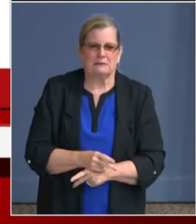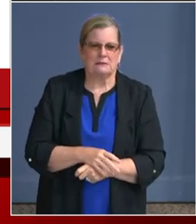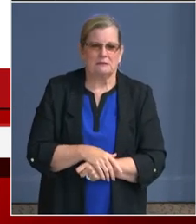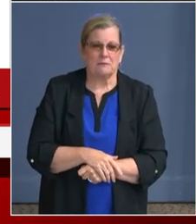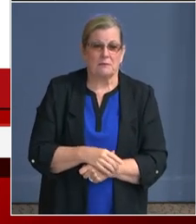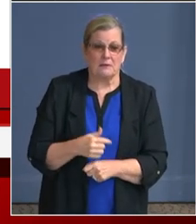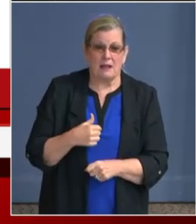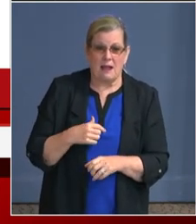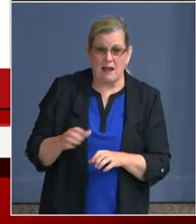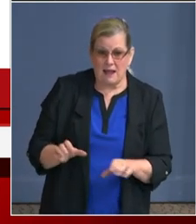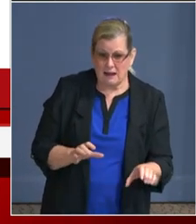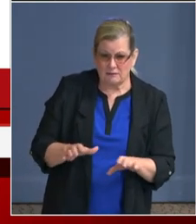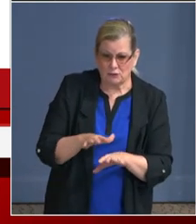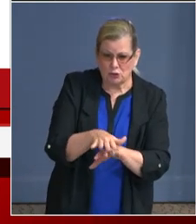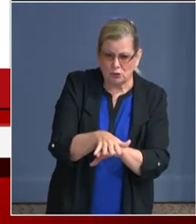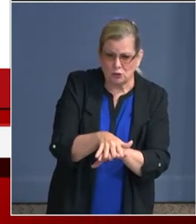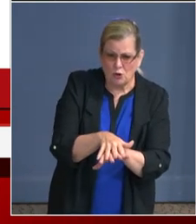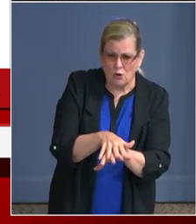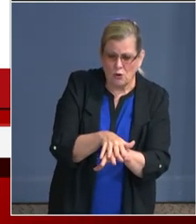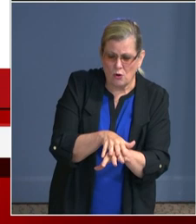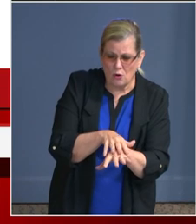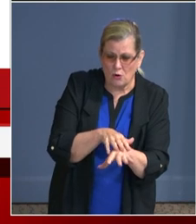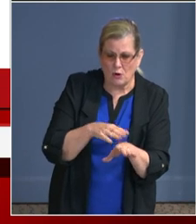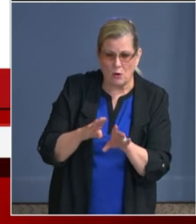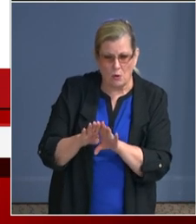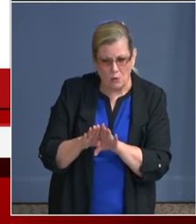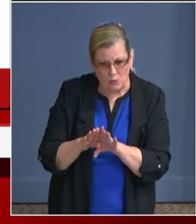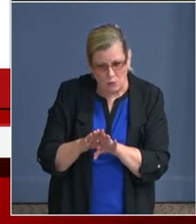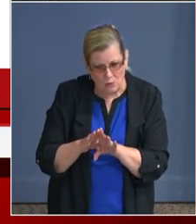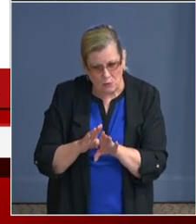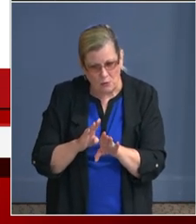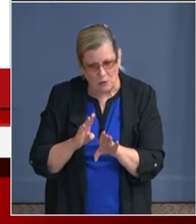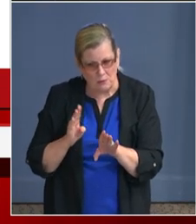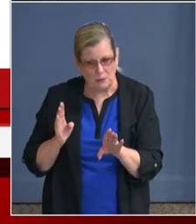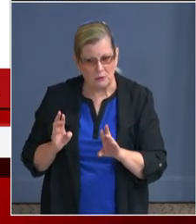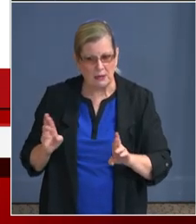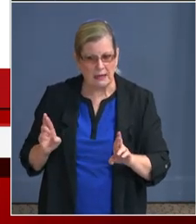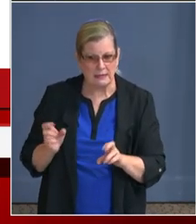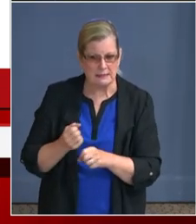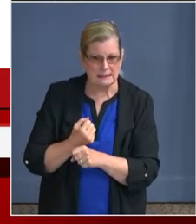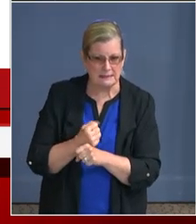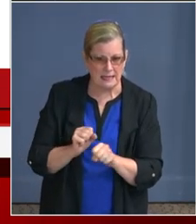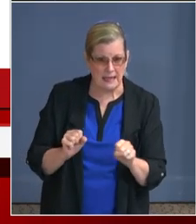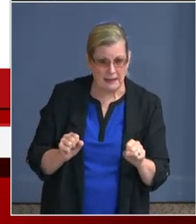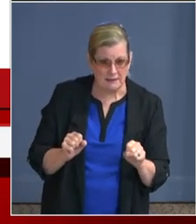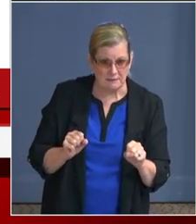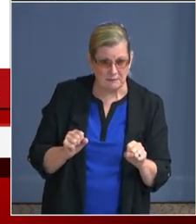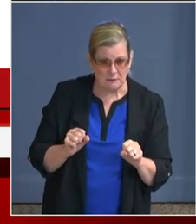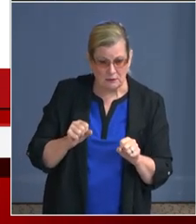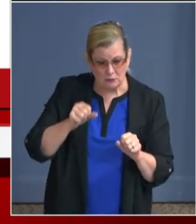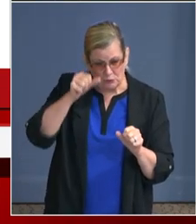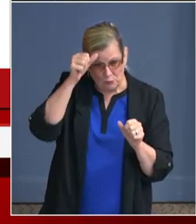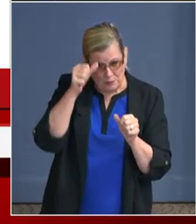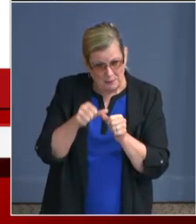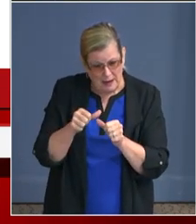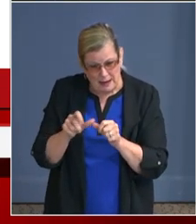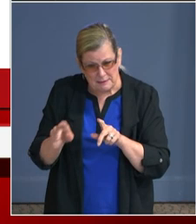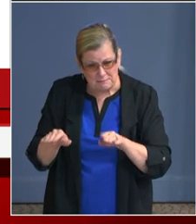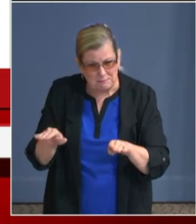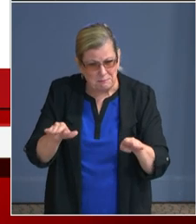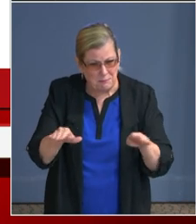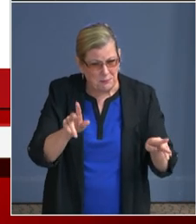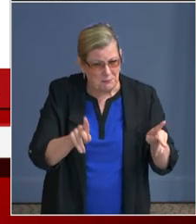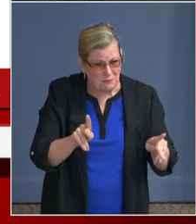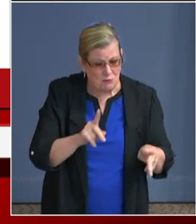activity slowly comes on in our community. So let me just close by reminding people that if you need a